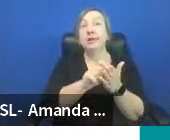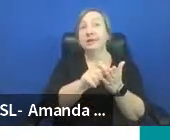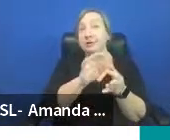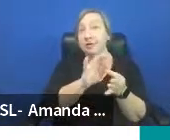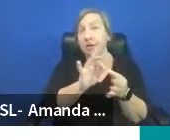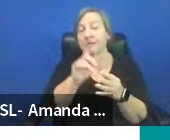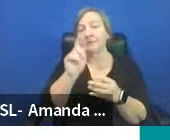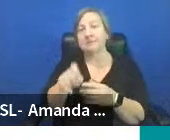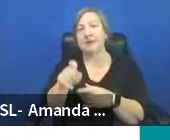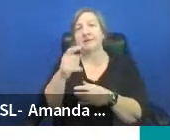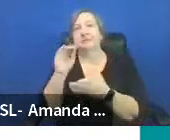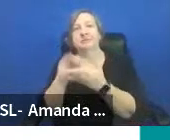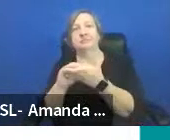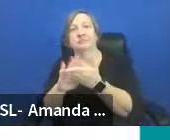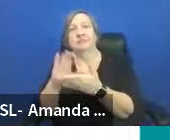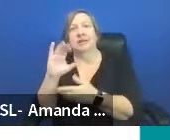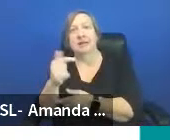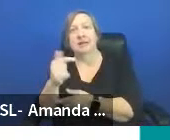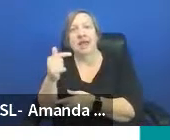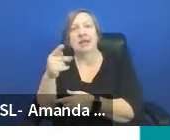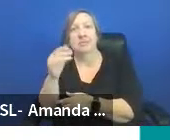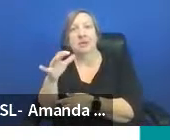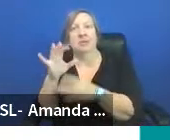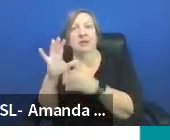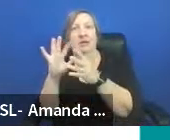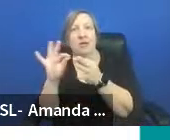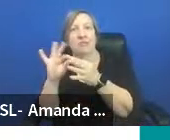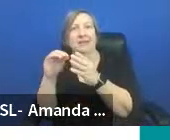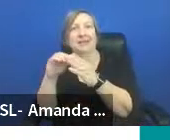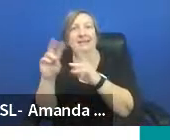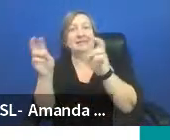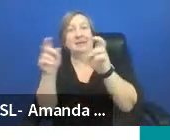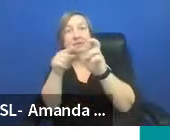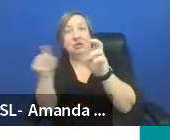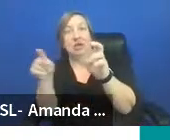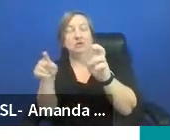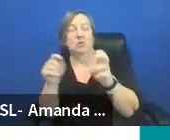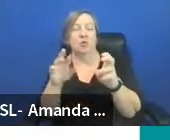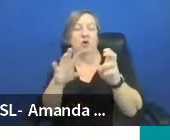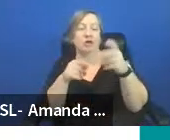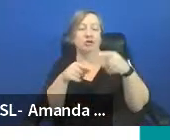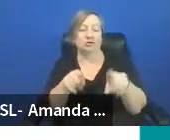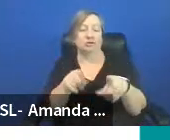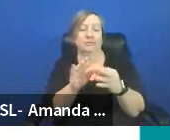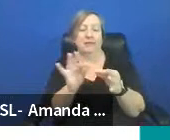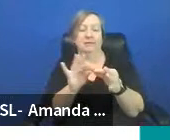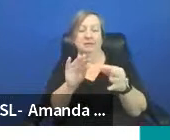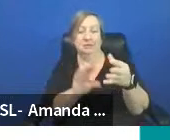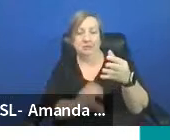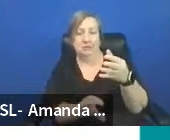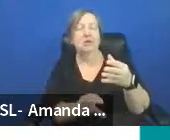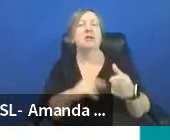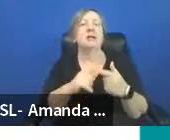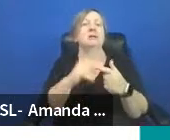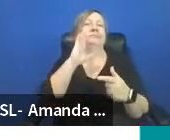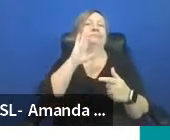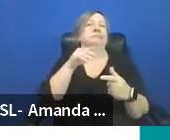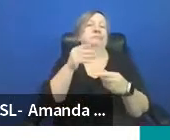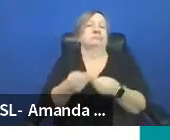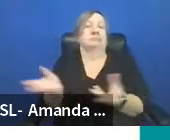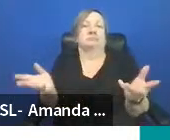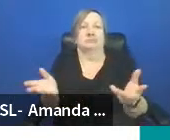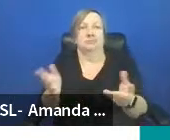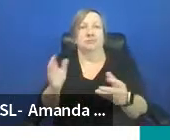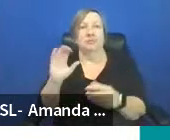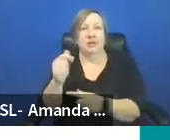in the subject line or in the body of the message for them to be identified and distributed to CAG members. All written comments